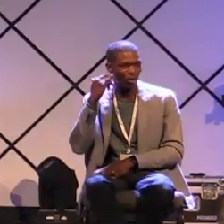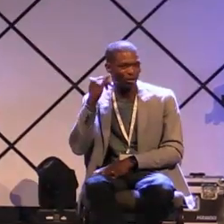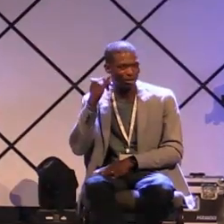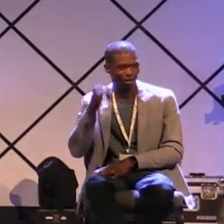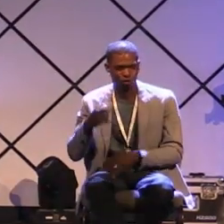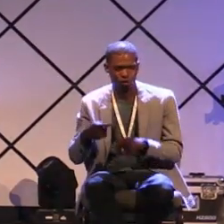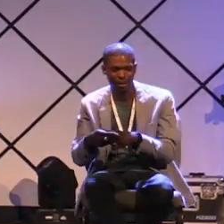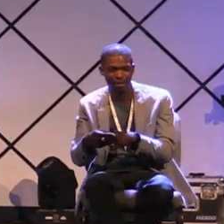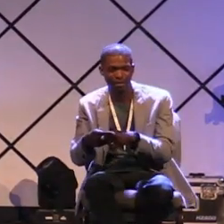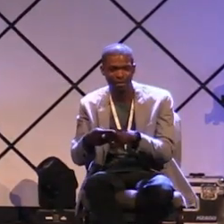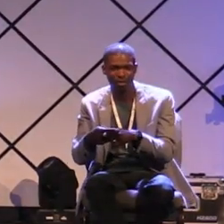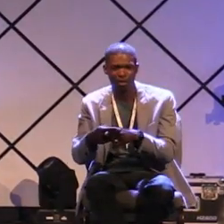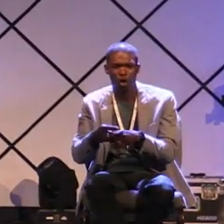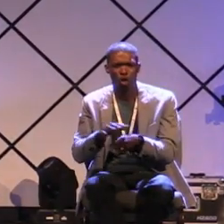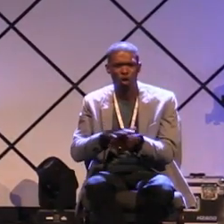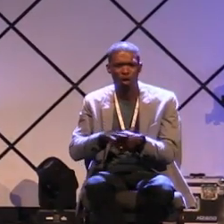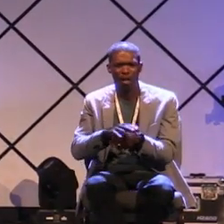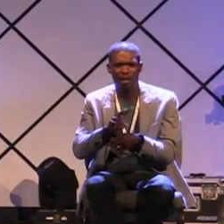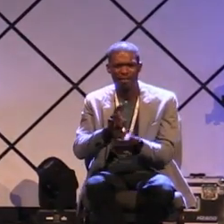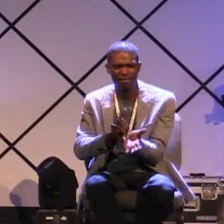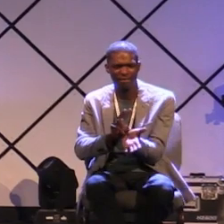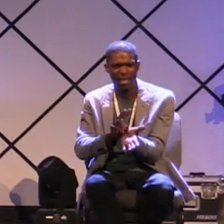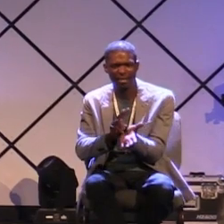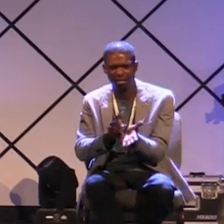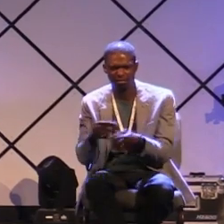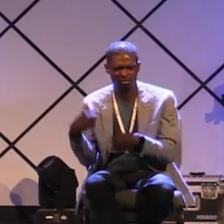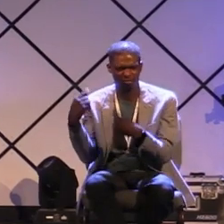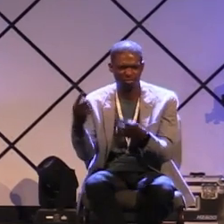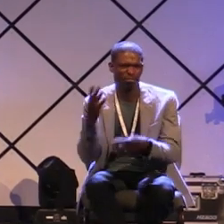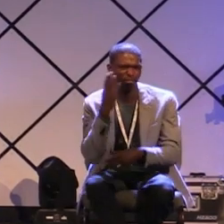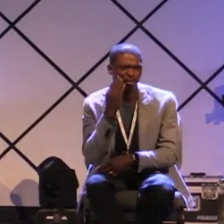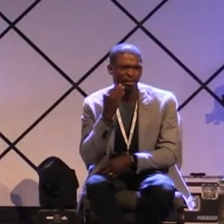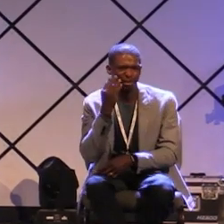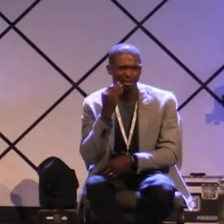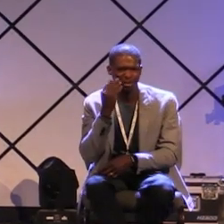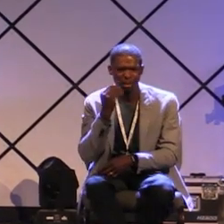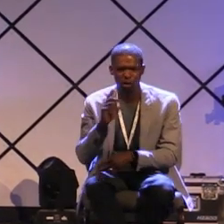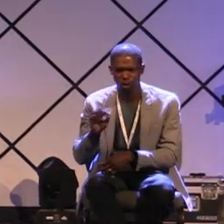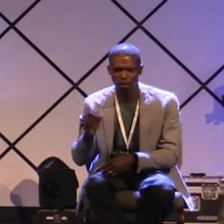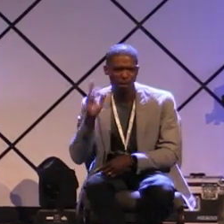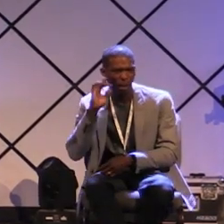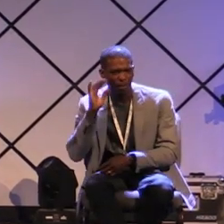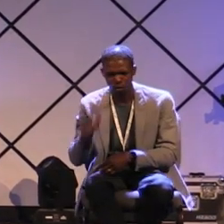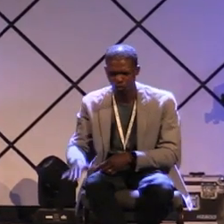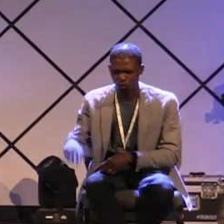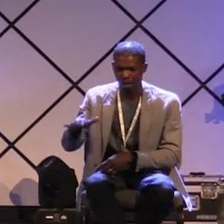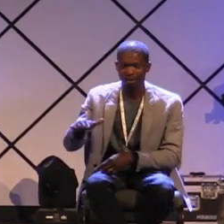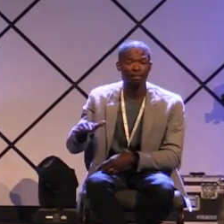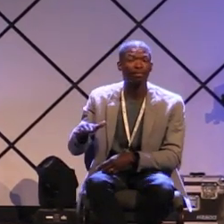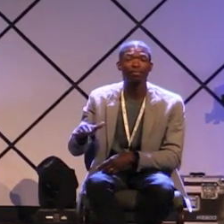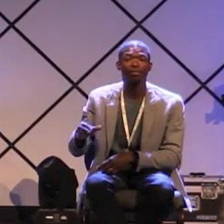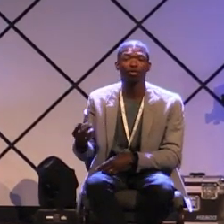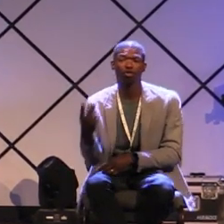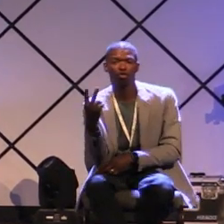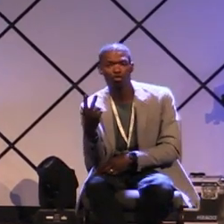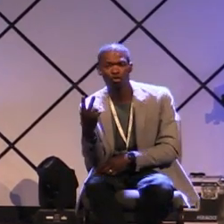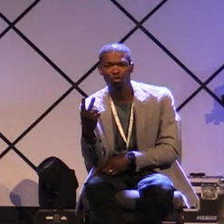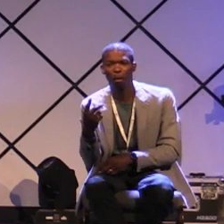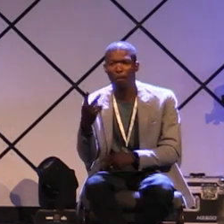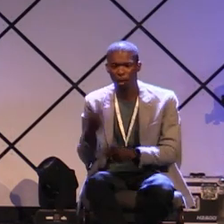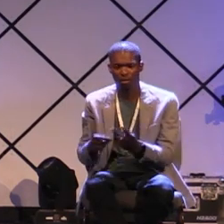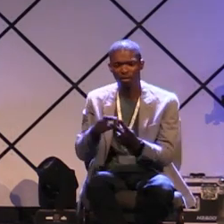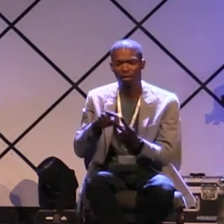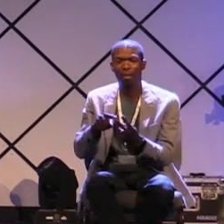by local veterinarian and longtime puppy raiser and volunteer Darcy Atterbury. Darcy has raised 2 puppies, both of them becoming